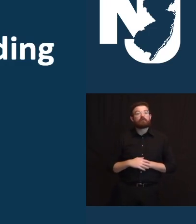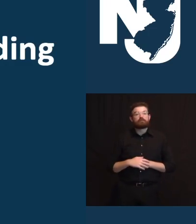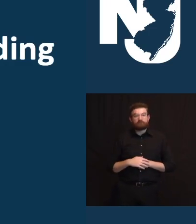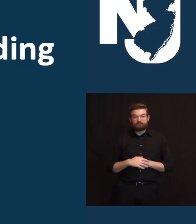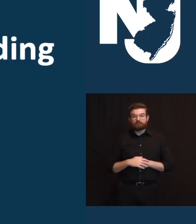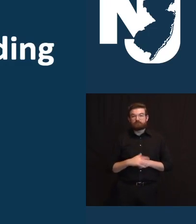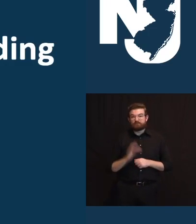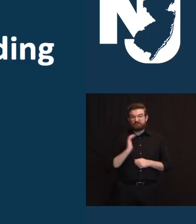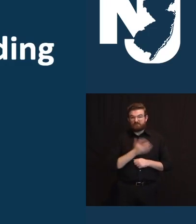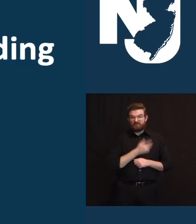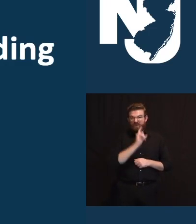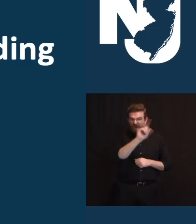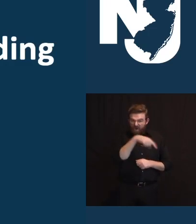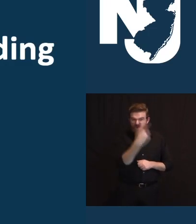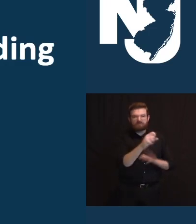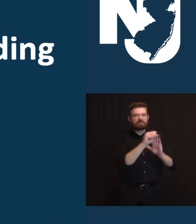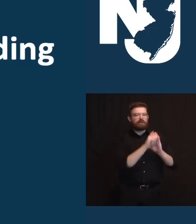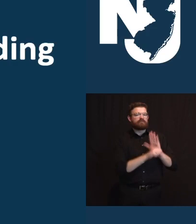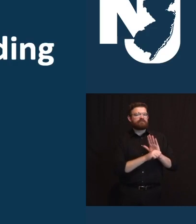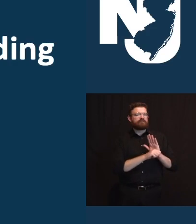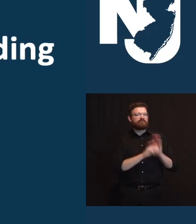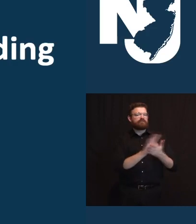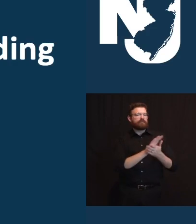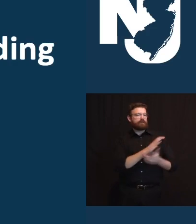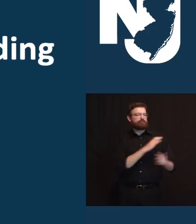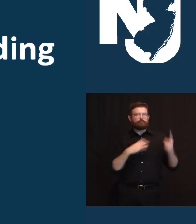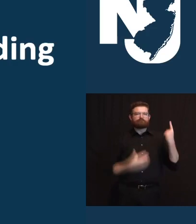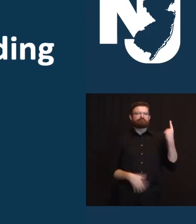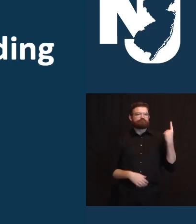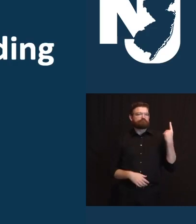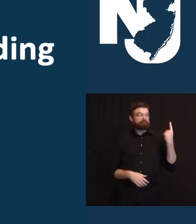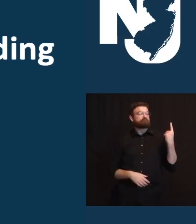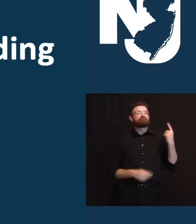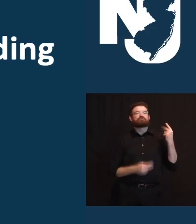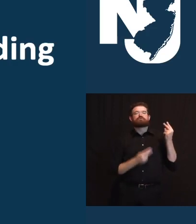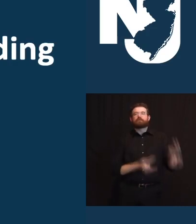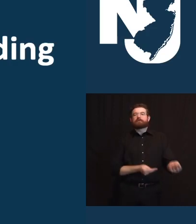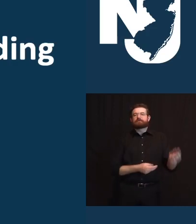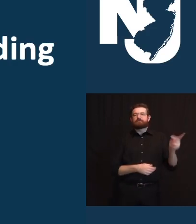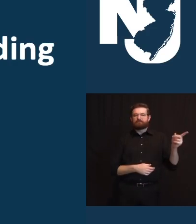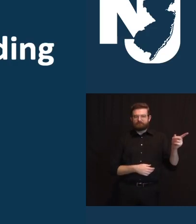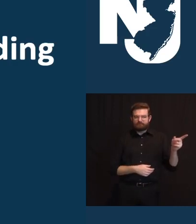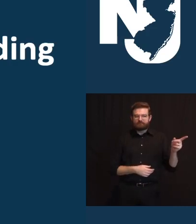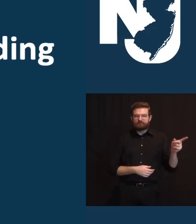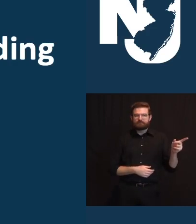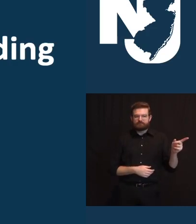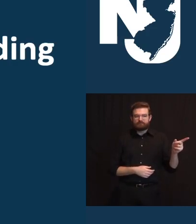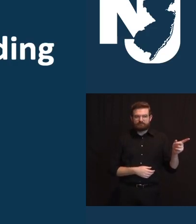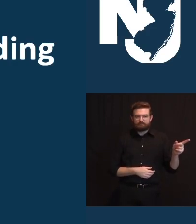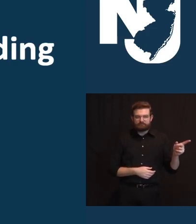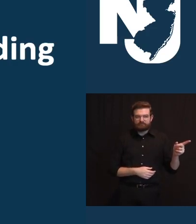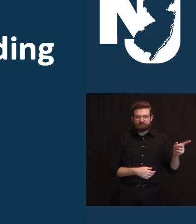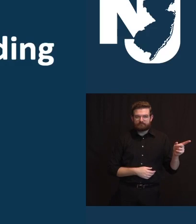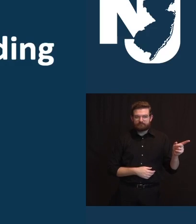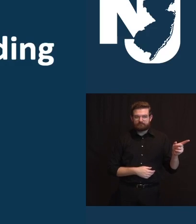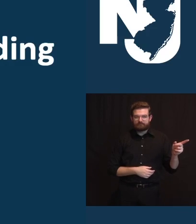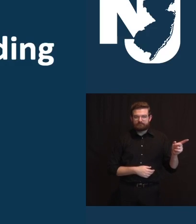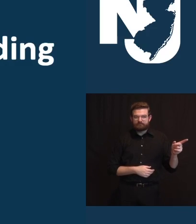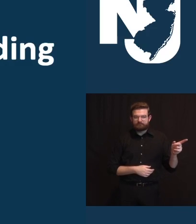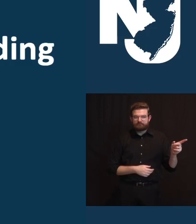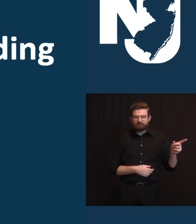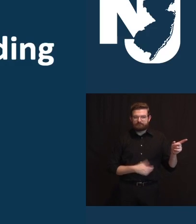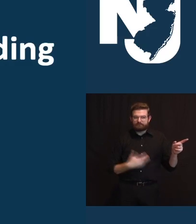film commission to be nominated, and we now stand alongside internationally recognized film locations. We've known all along